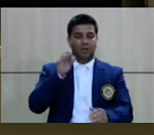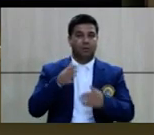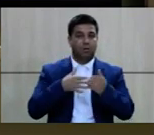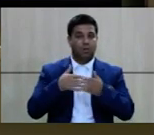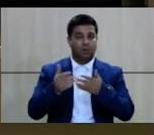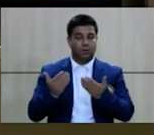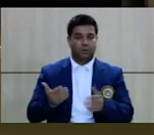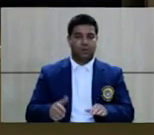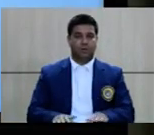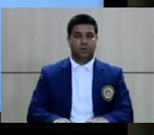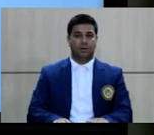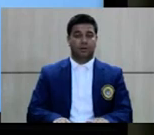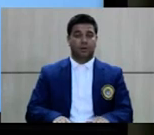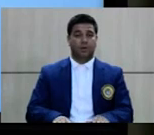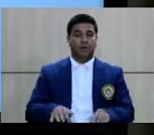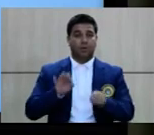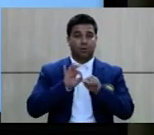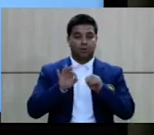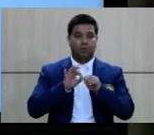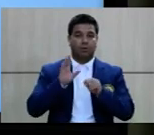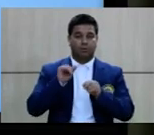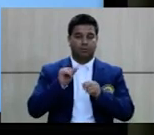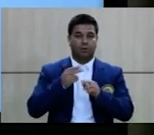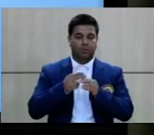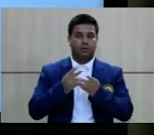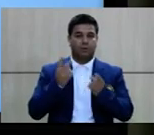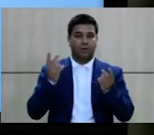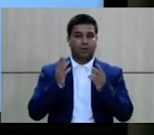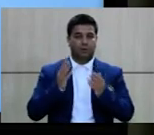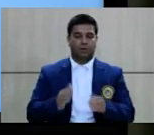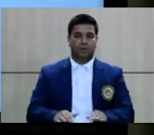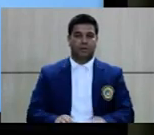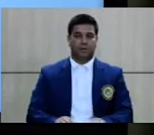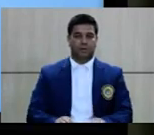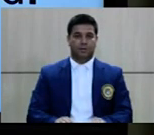qog'ozi, gugurt va quruq yoqilg'i kerak bo'ladi.